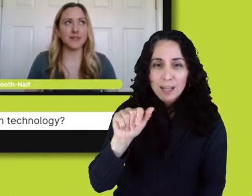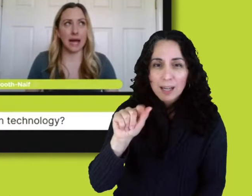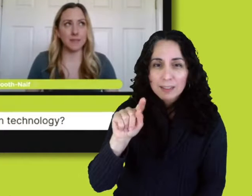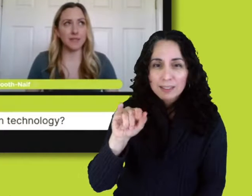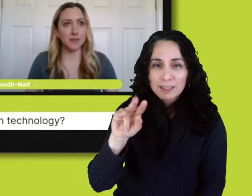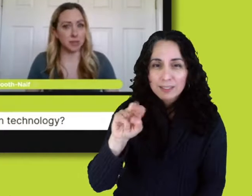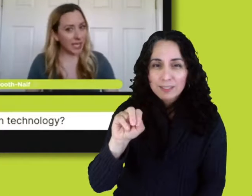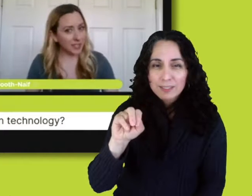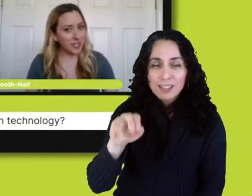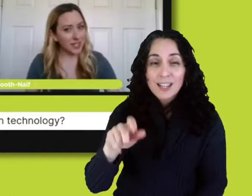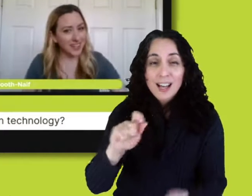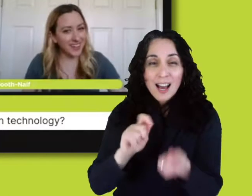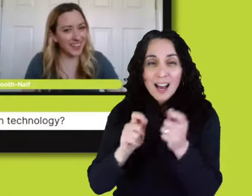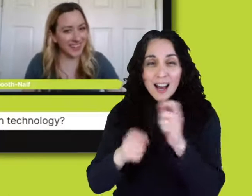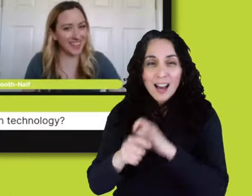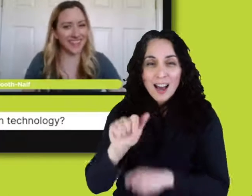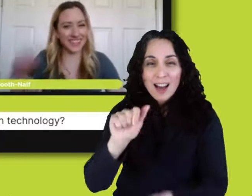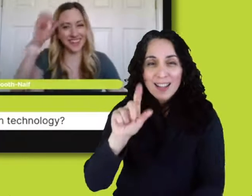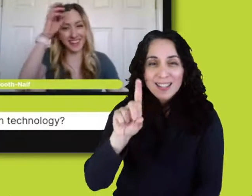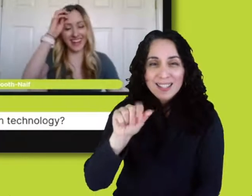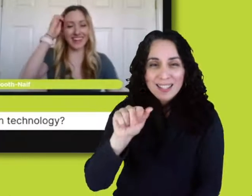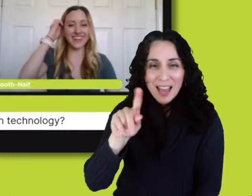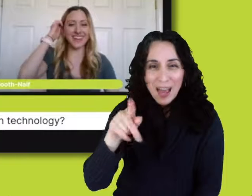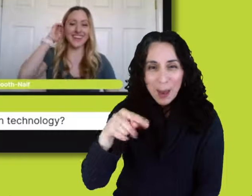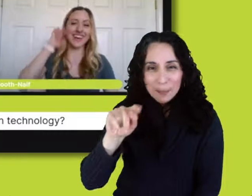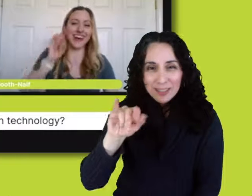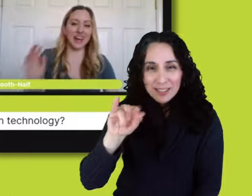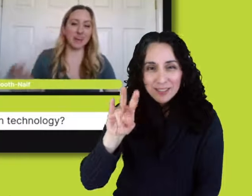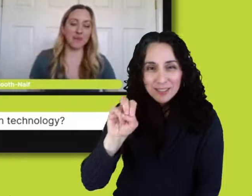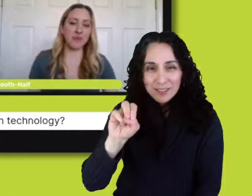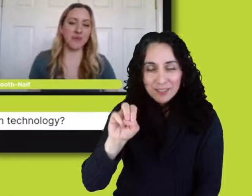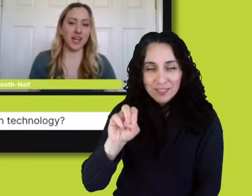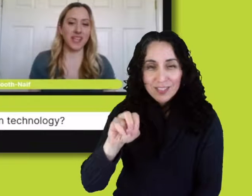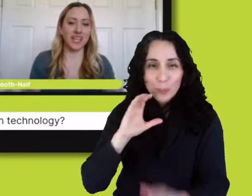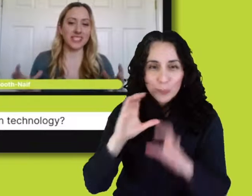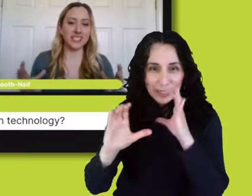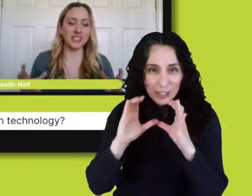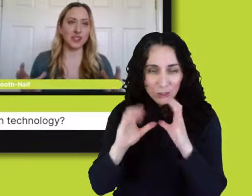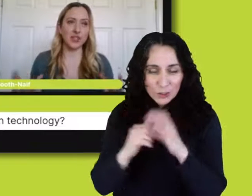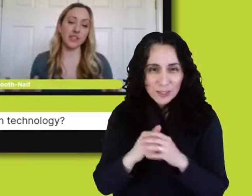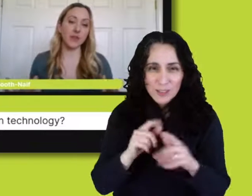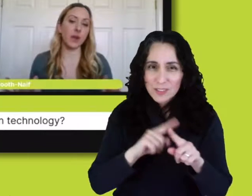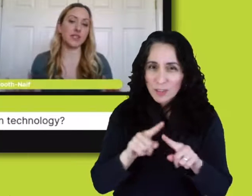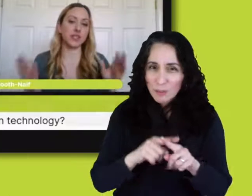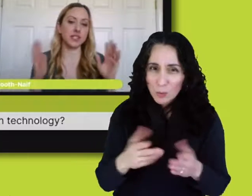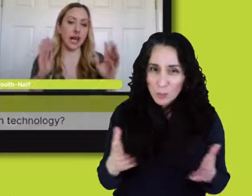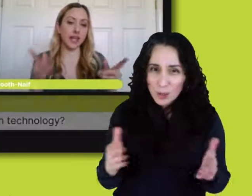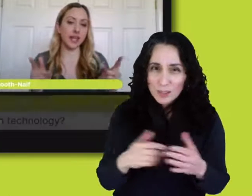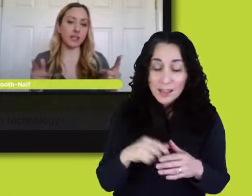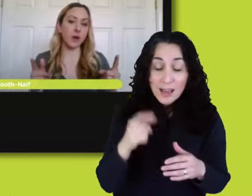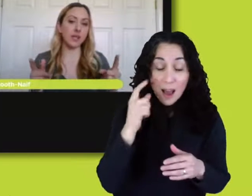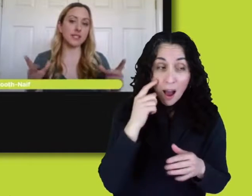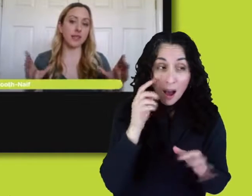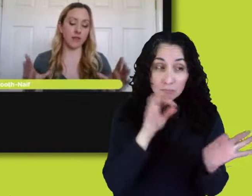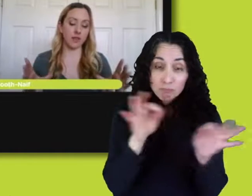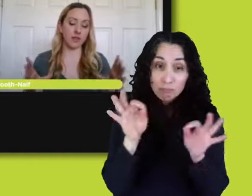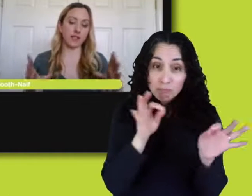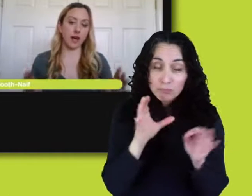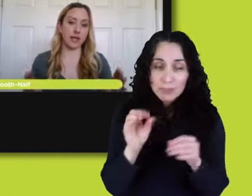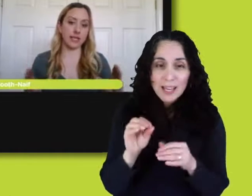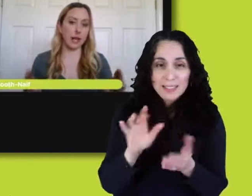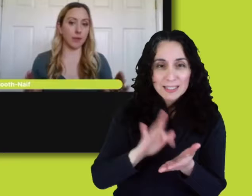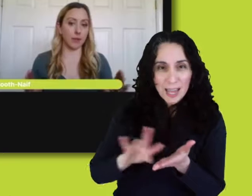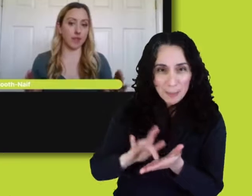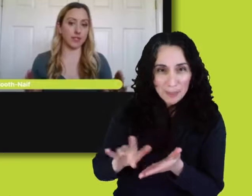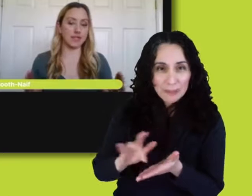Augmentative adaptive communication. I think I said that right. But so there's different ones. There's eye gaze ones, and then